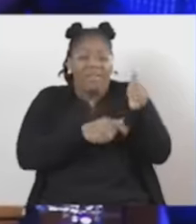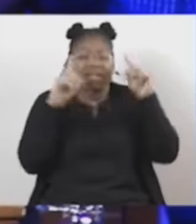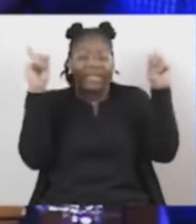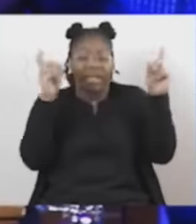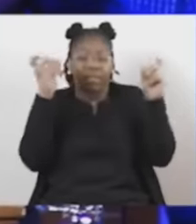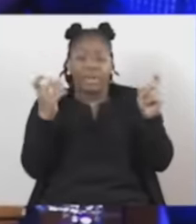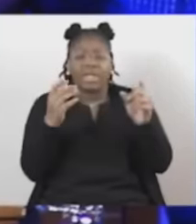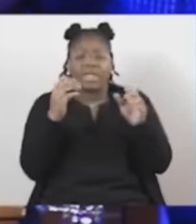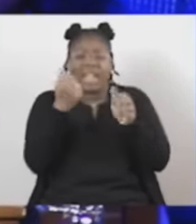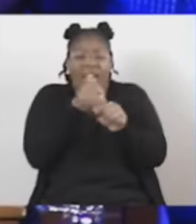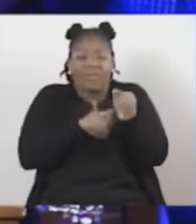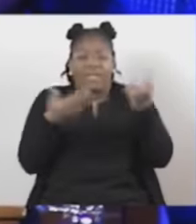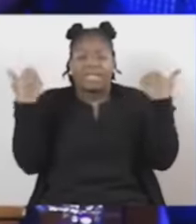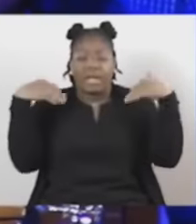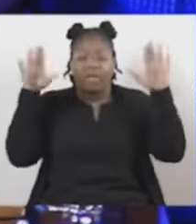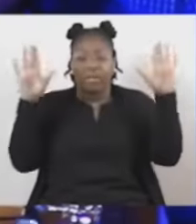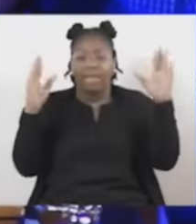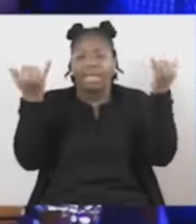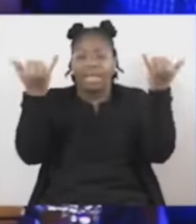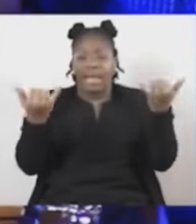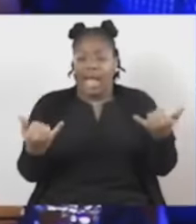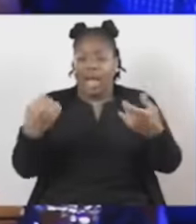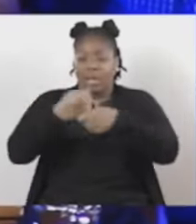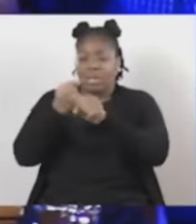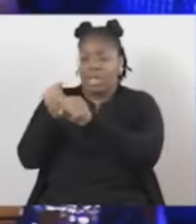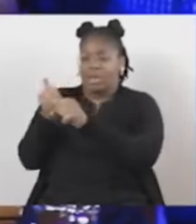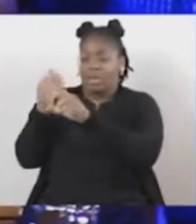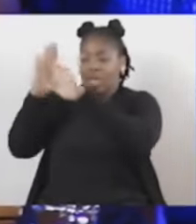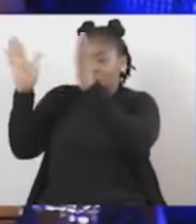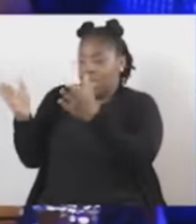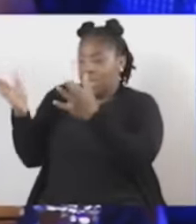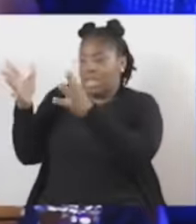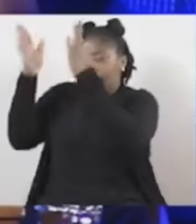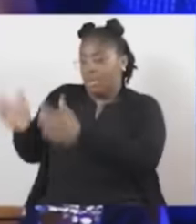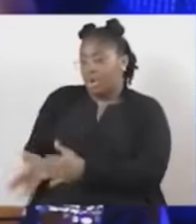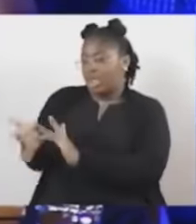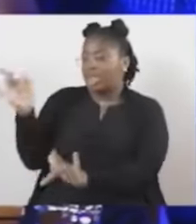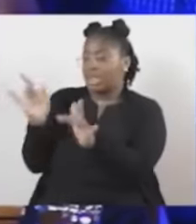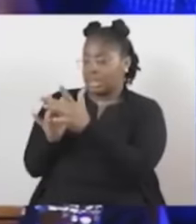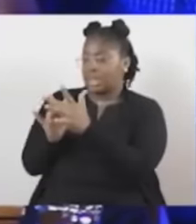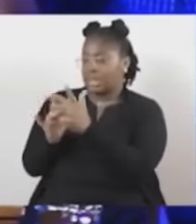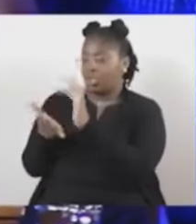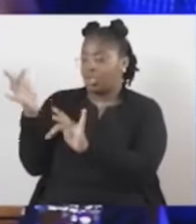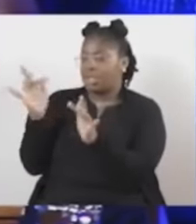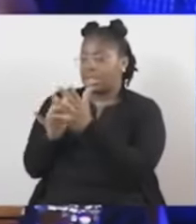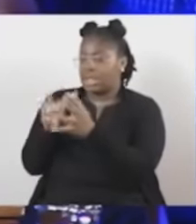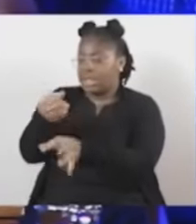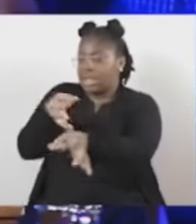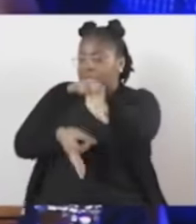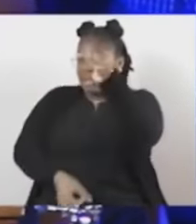every sacrifice required at each one of them. That is to suggest that Jesus is the altar and the